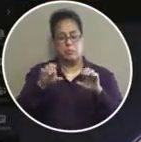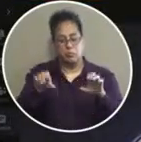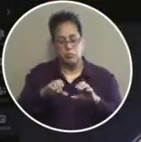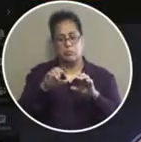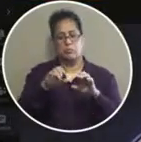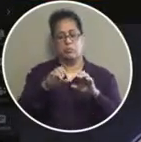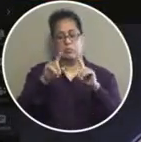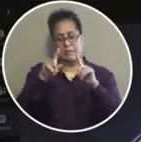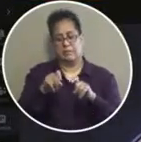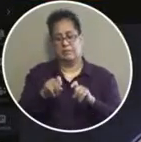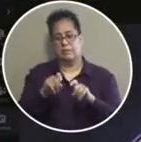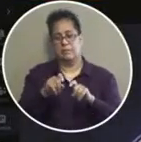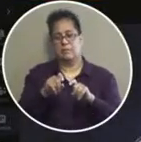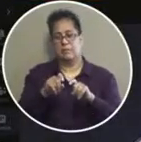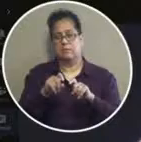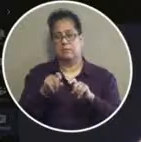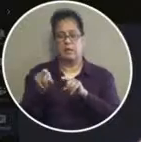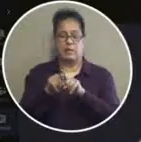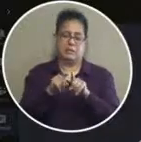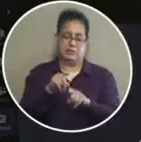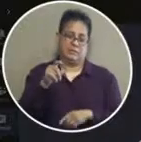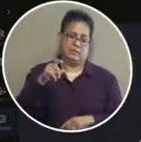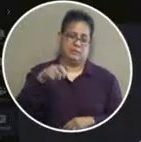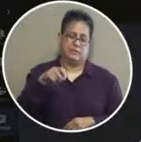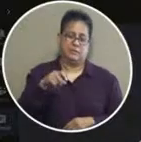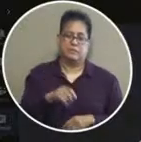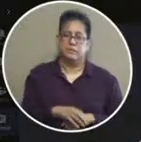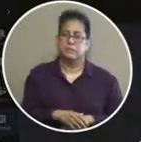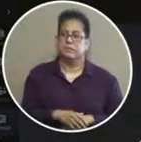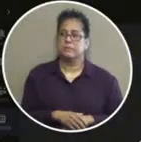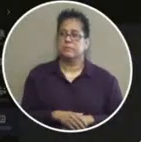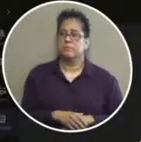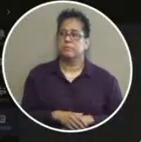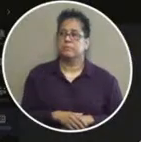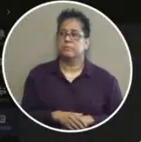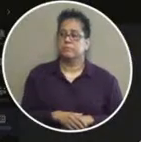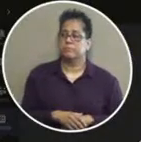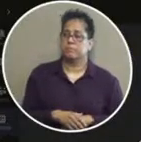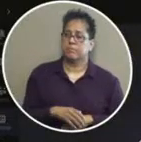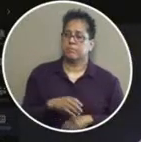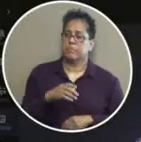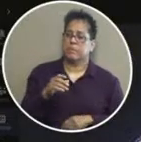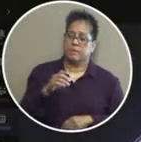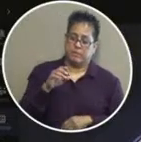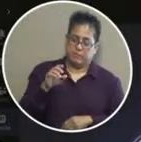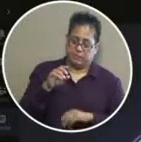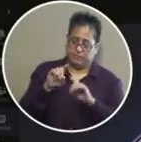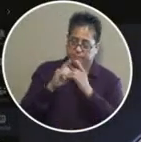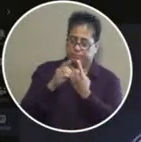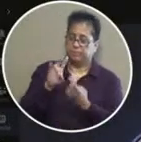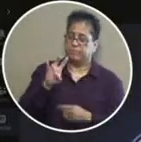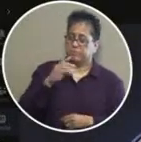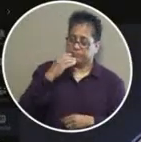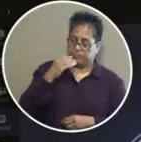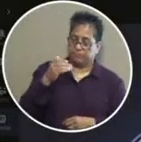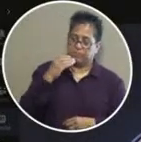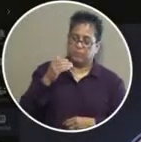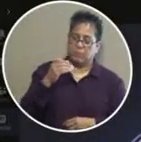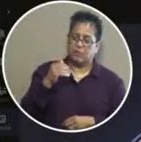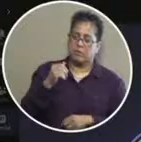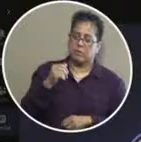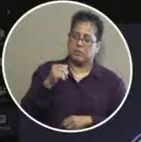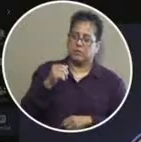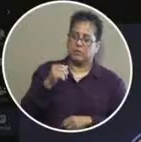testing done as they need to do it. Well, fine, and thank you for that answer. And I knew that